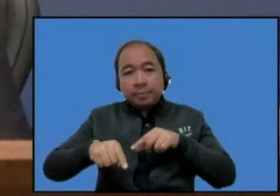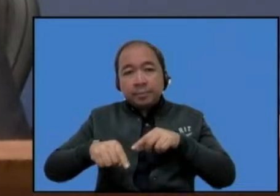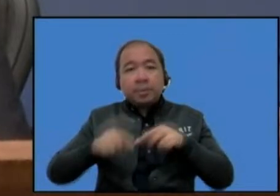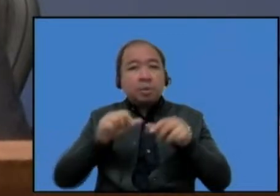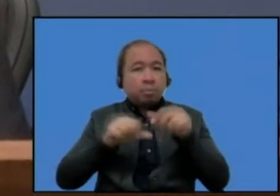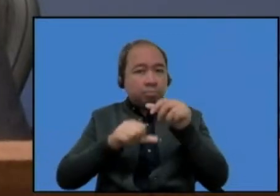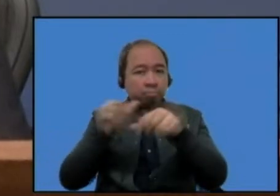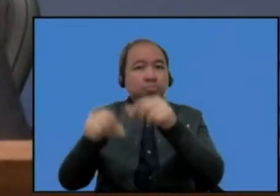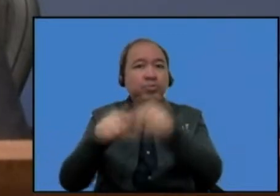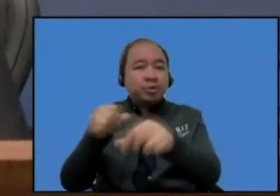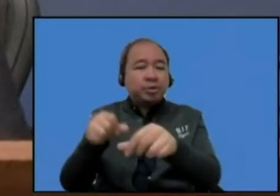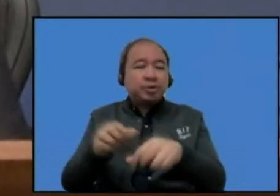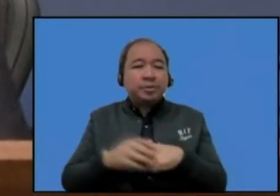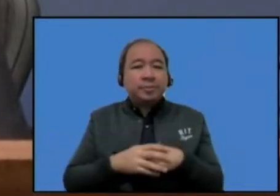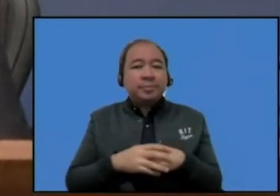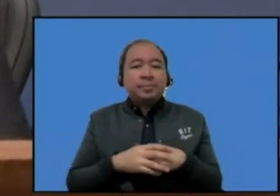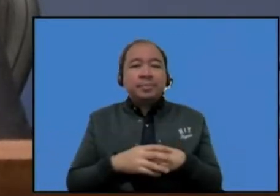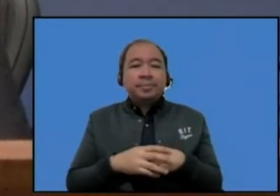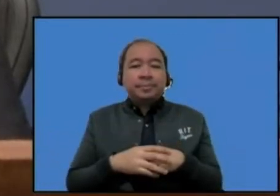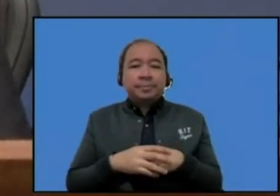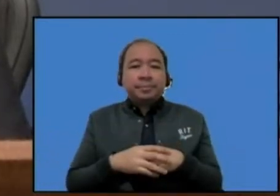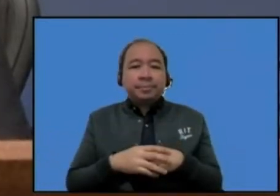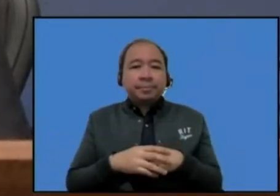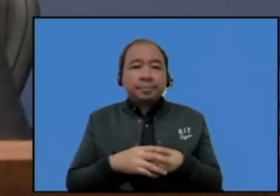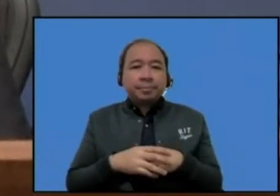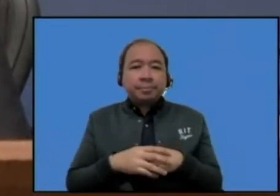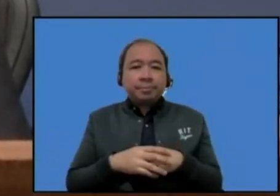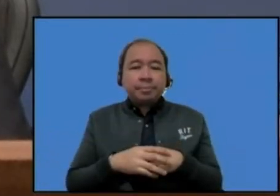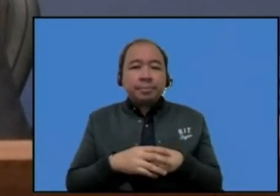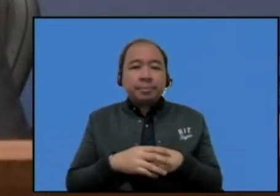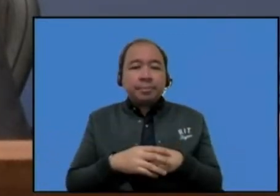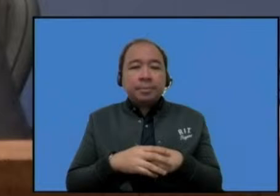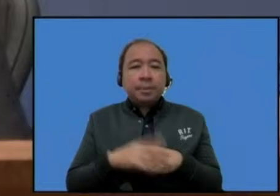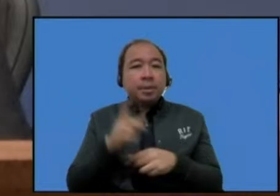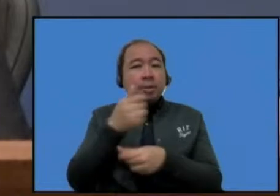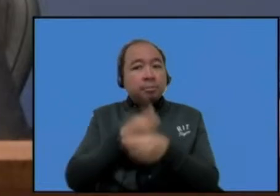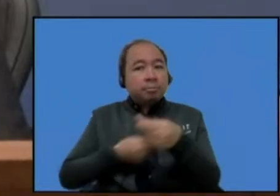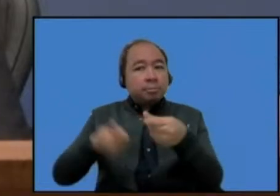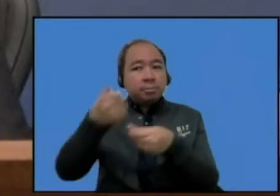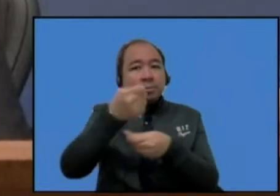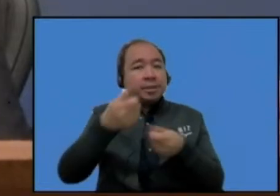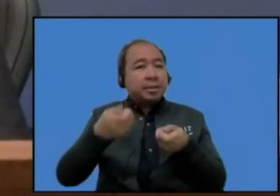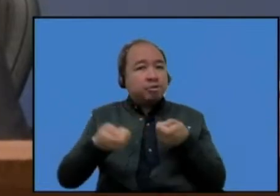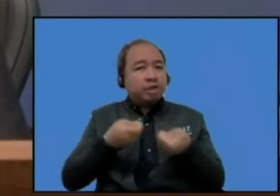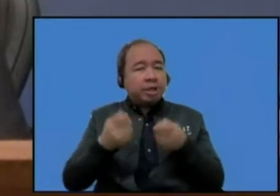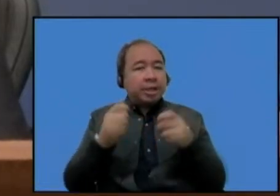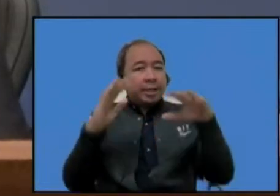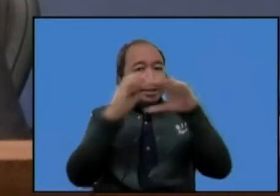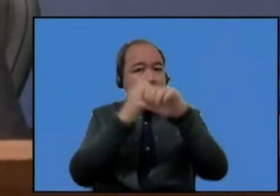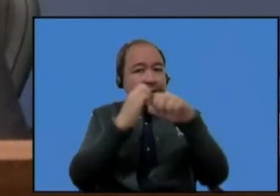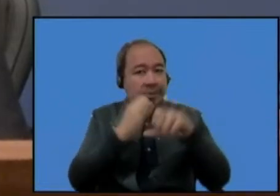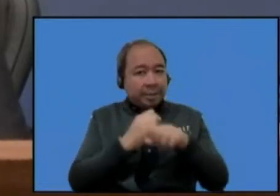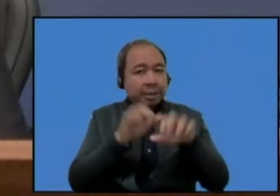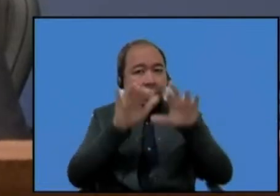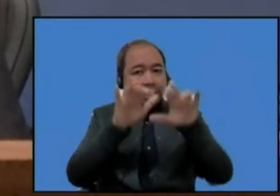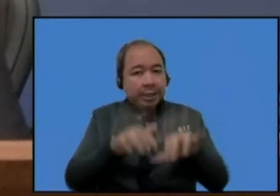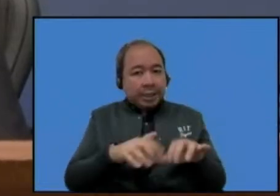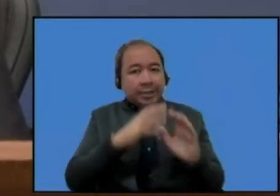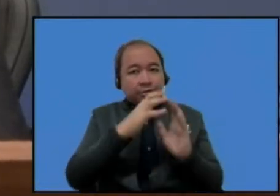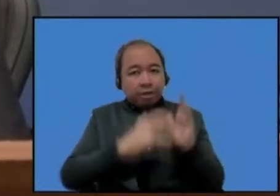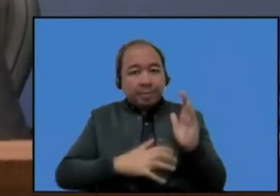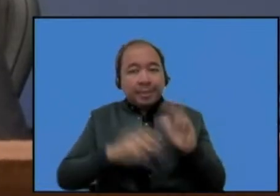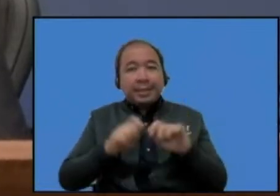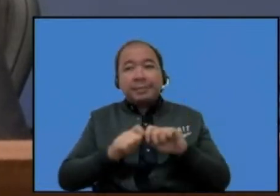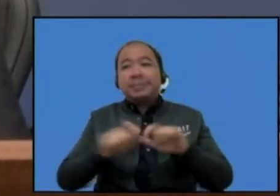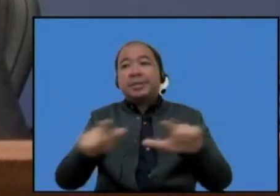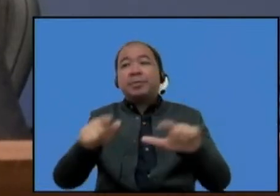procedural in nature. The chair's summary will be drafted and circulated to